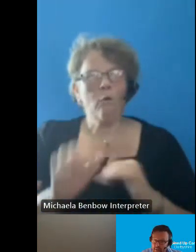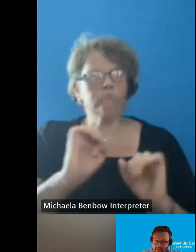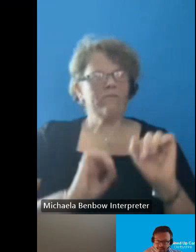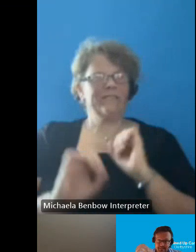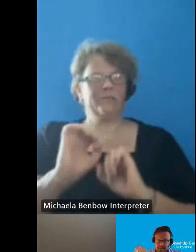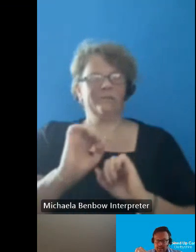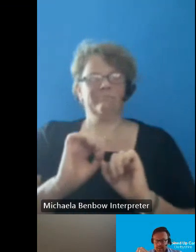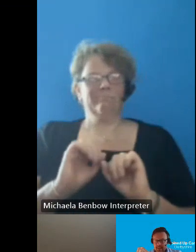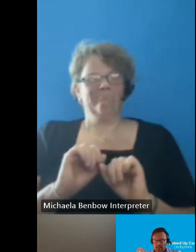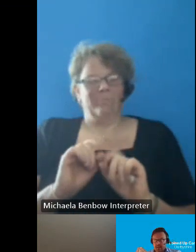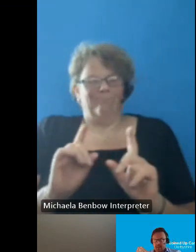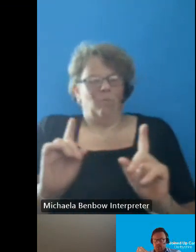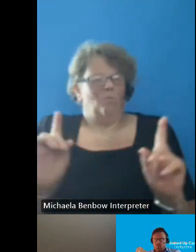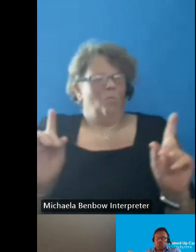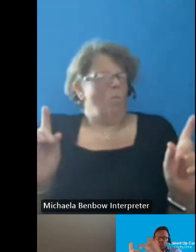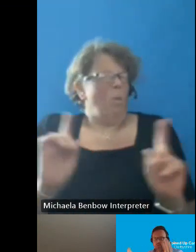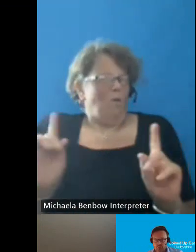about what